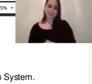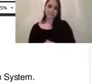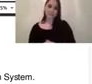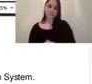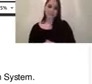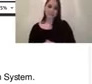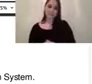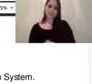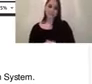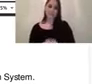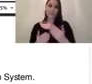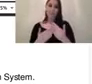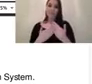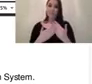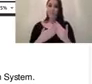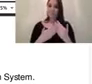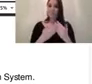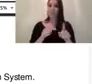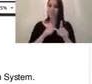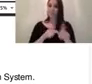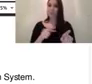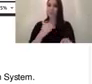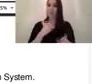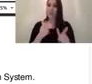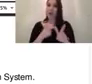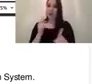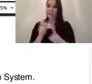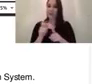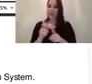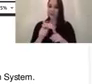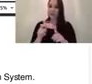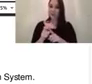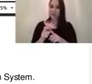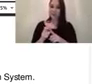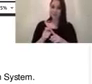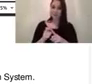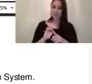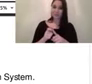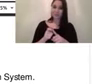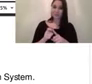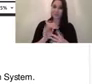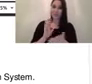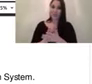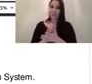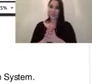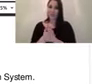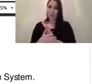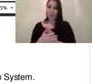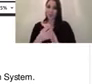For most of the applications I have been working with, diffuse light is actually the way to go.